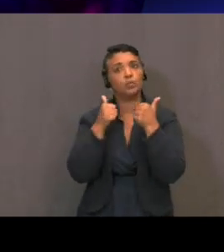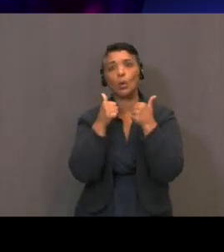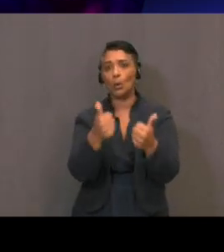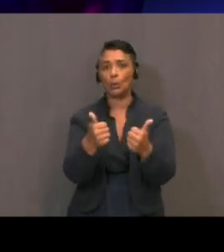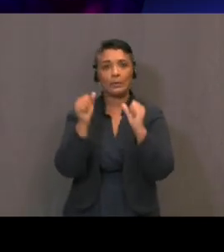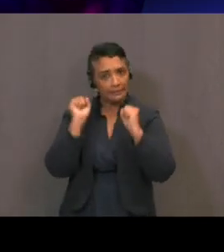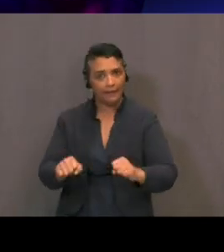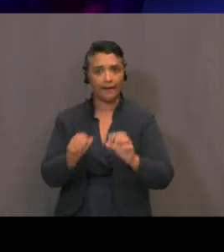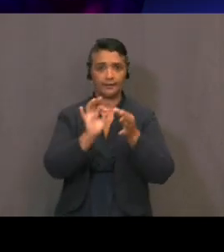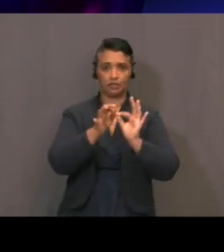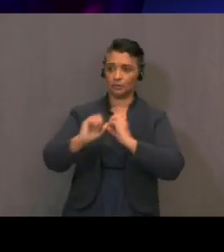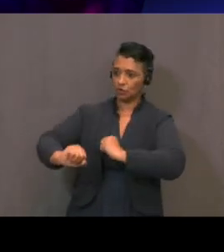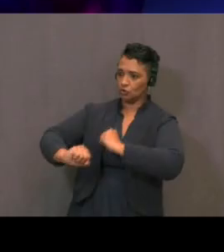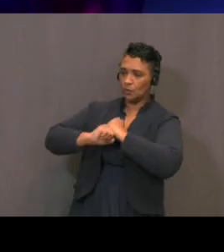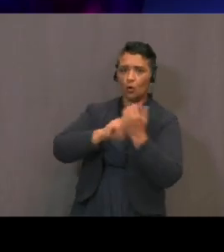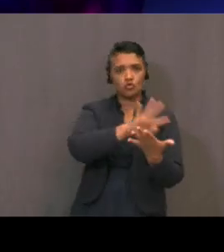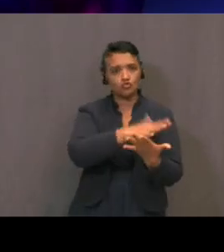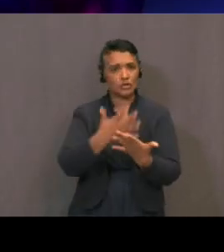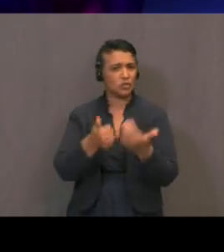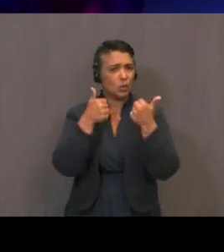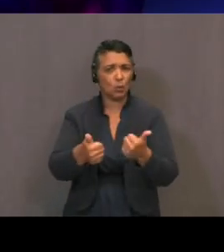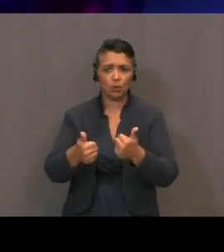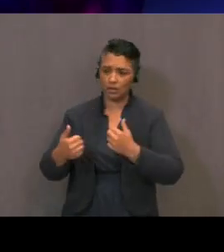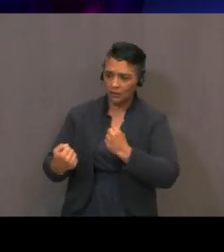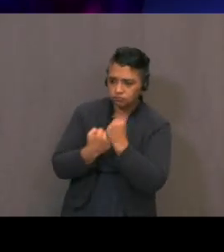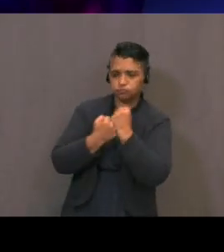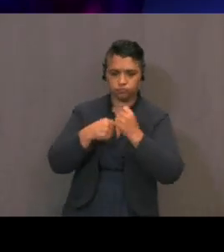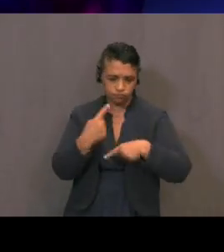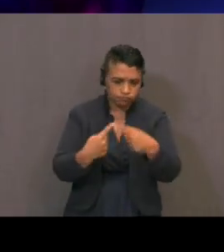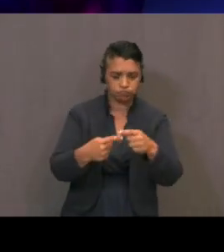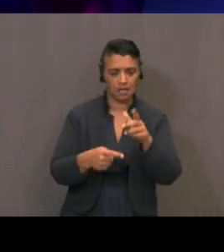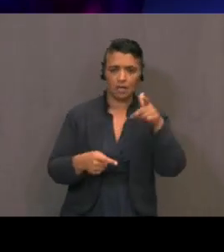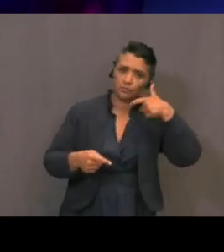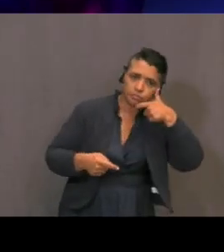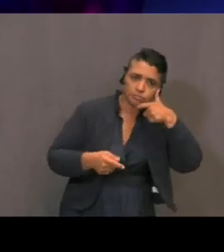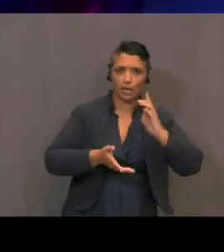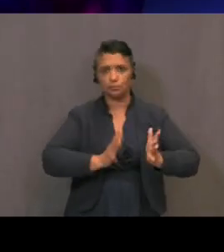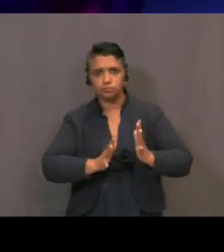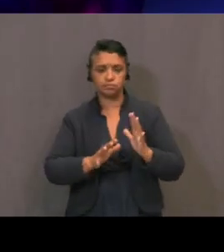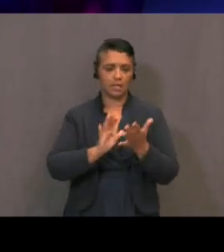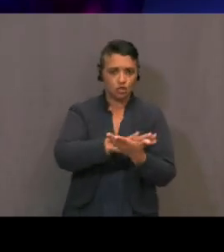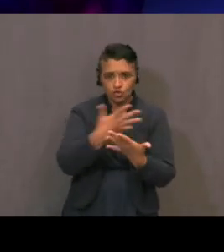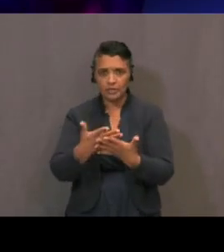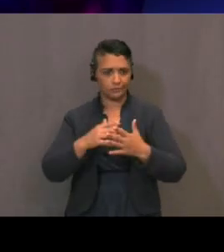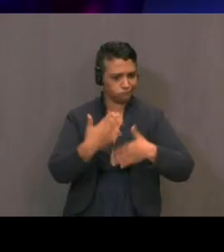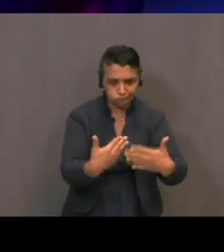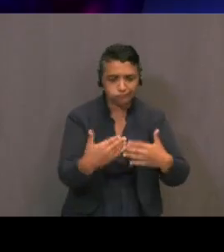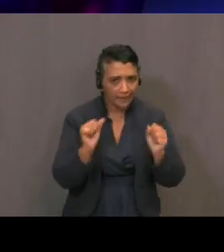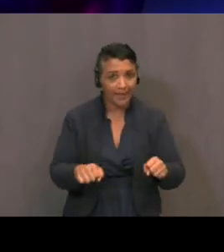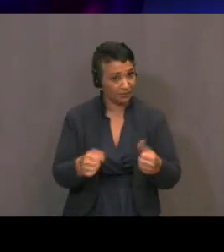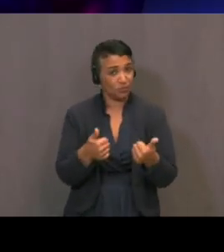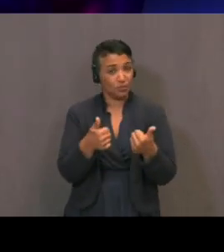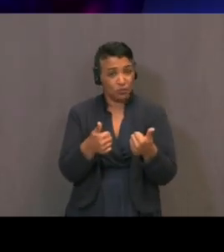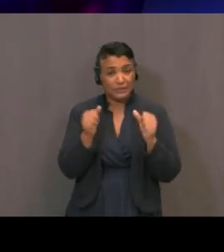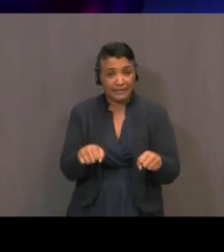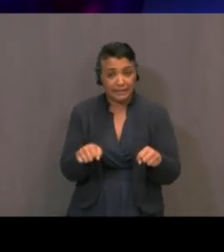also interpretation, translational tasks. It can reach, have a huge outreach and can support maybe also, if